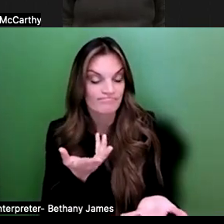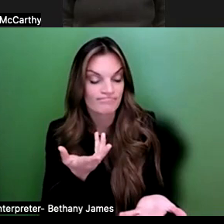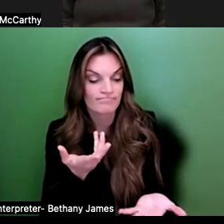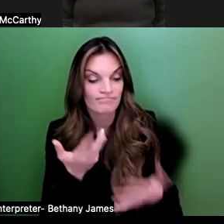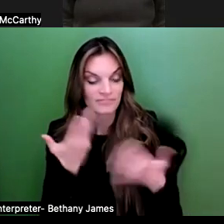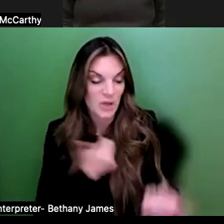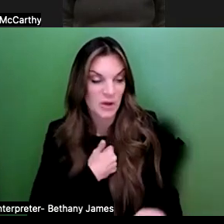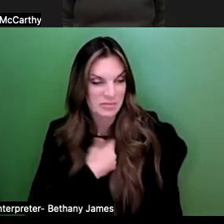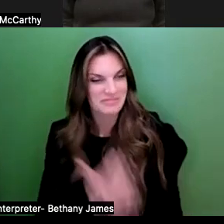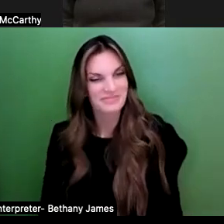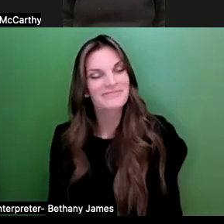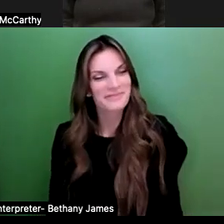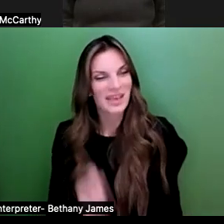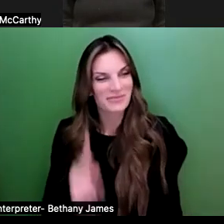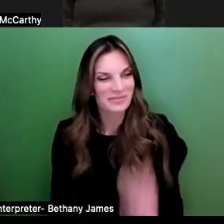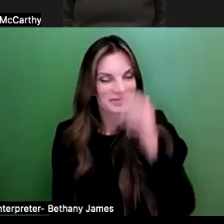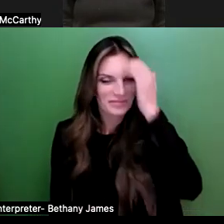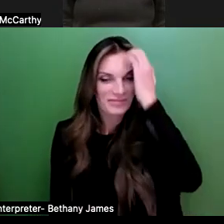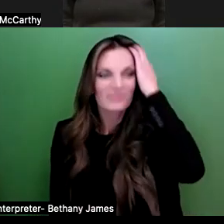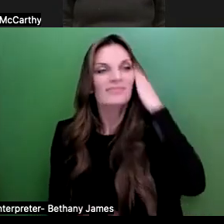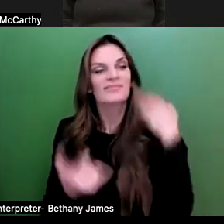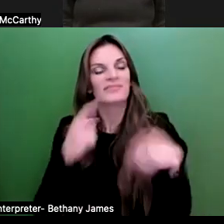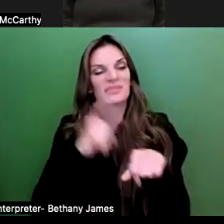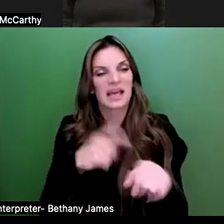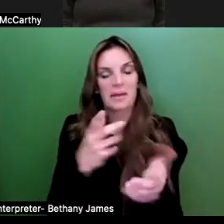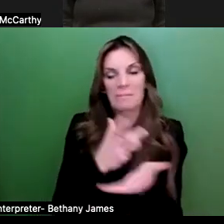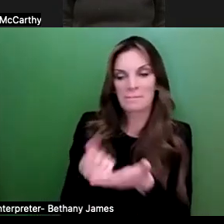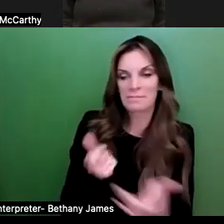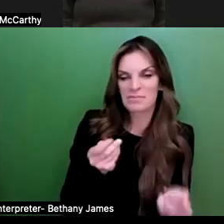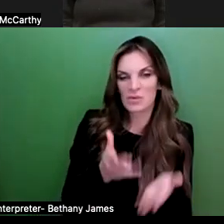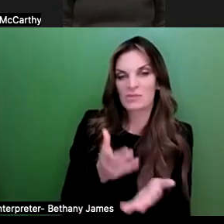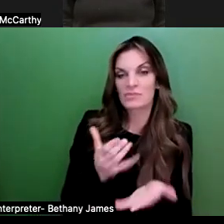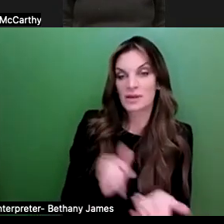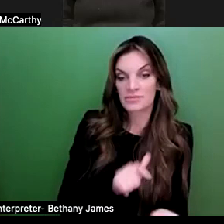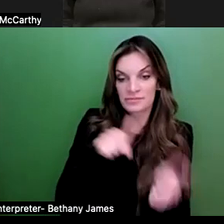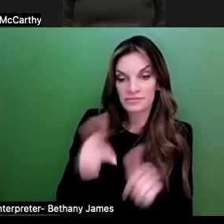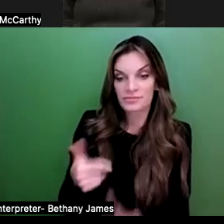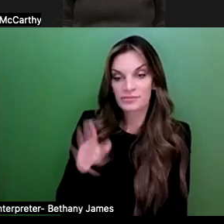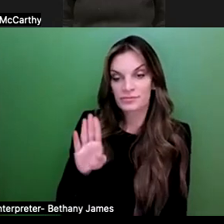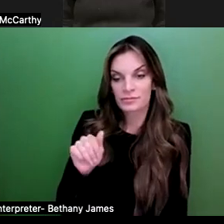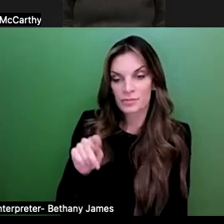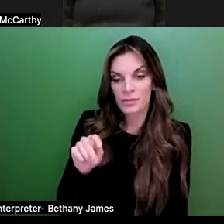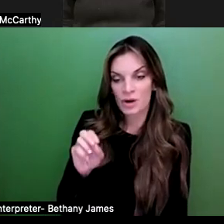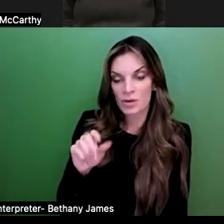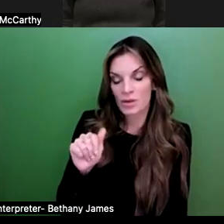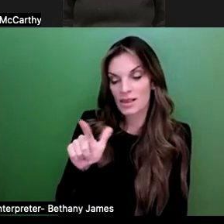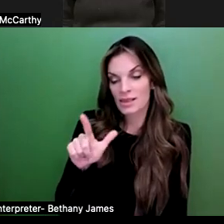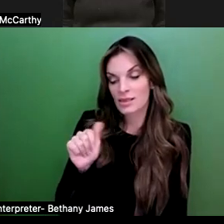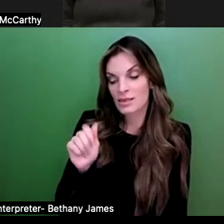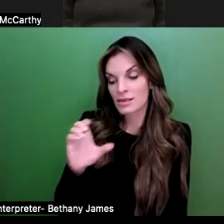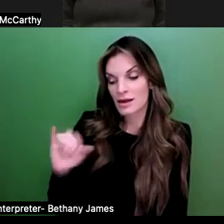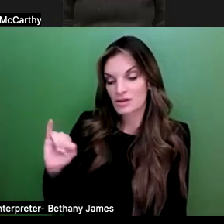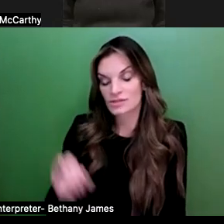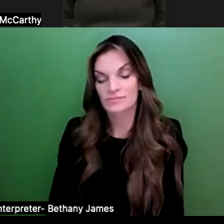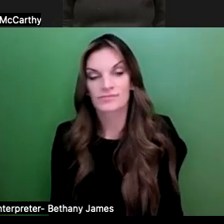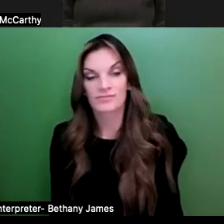sorry. That's time. Mr. Bartolacci. I would say the